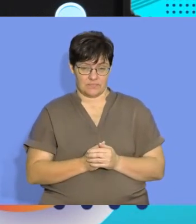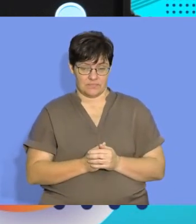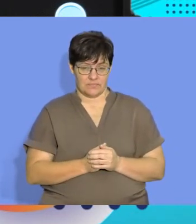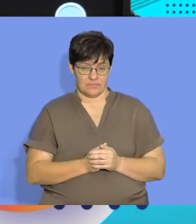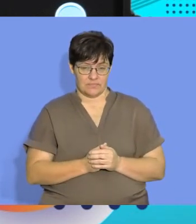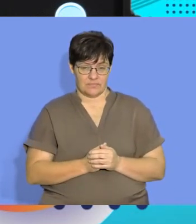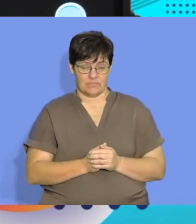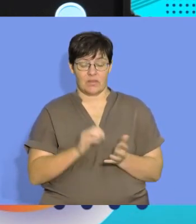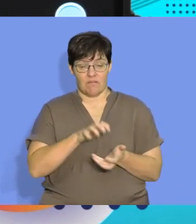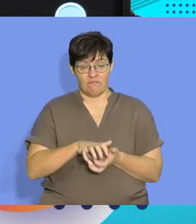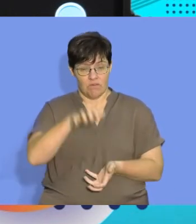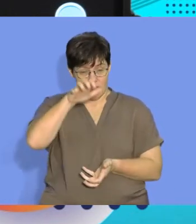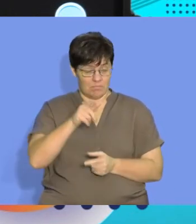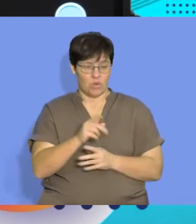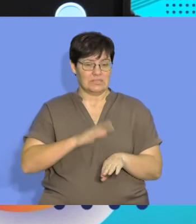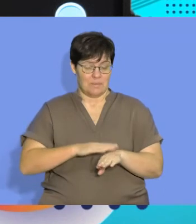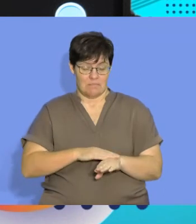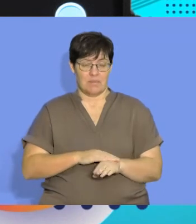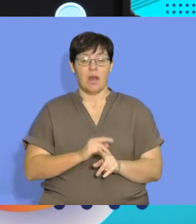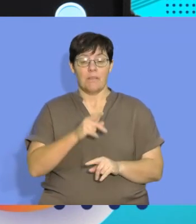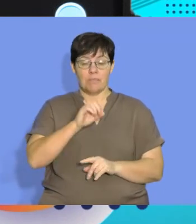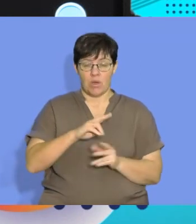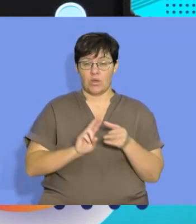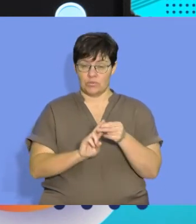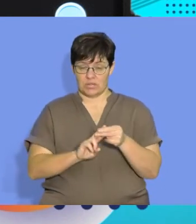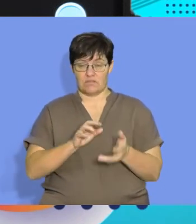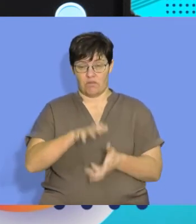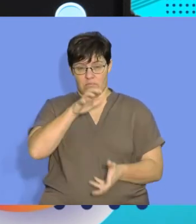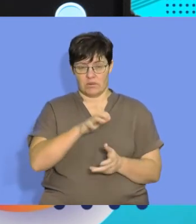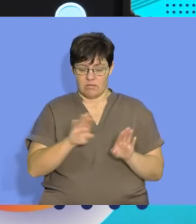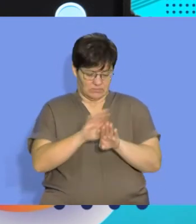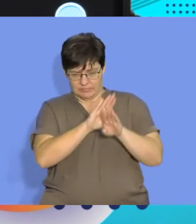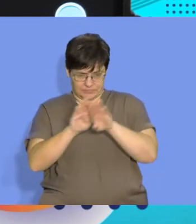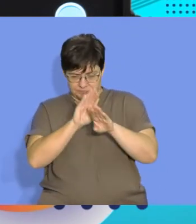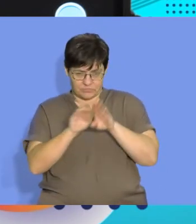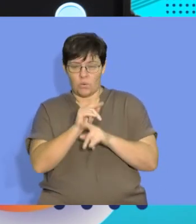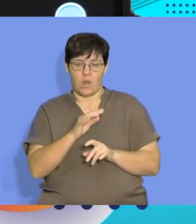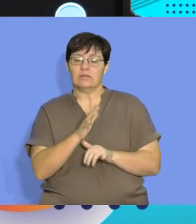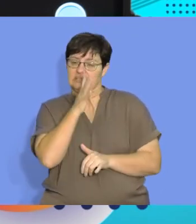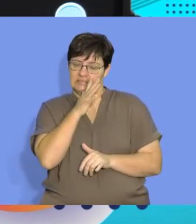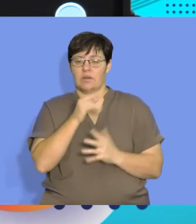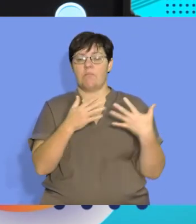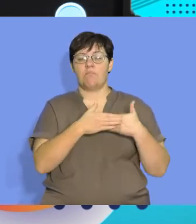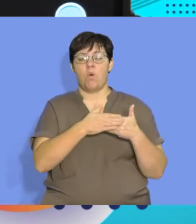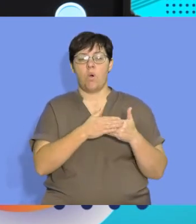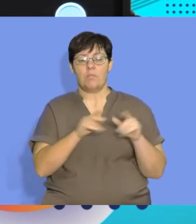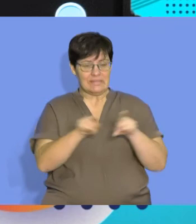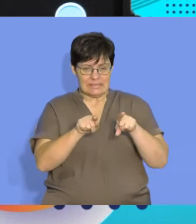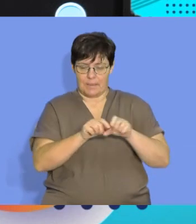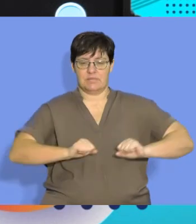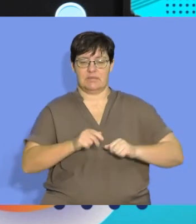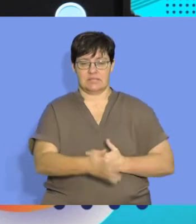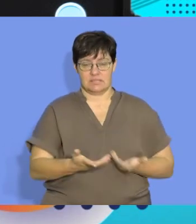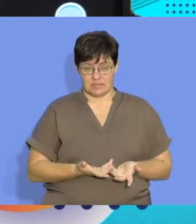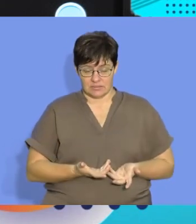volume, and that particles is colliding all the time because there's more in that small volume, and